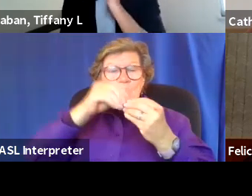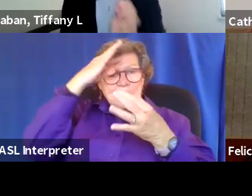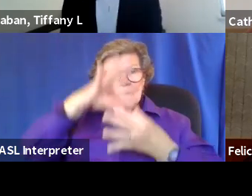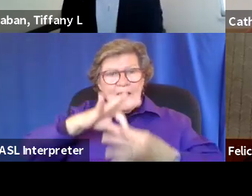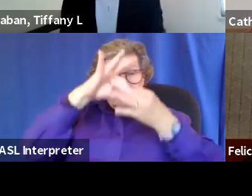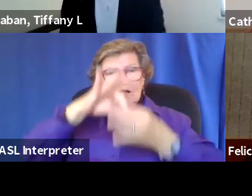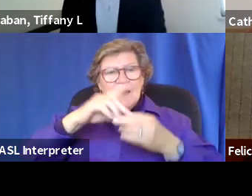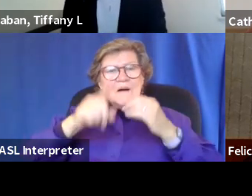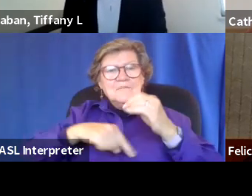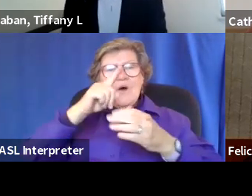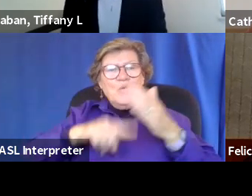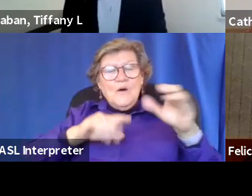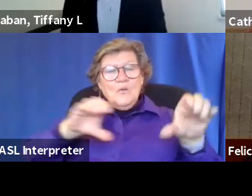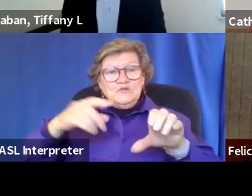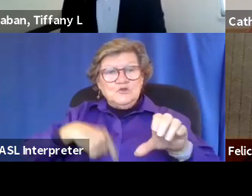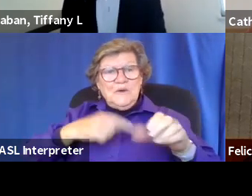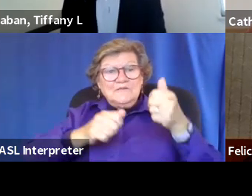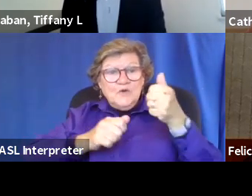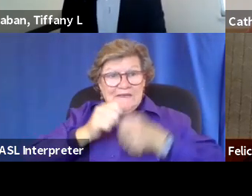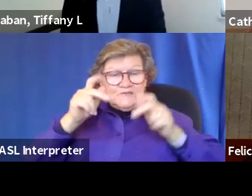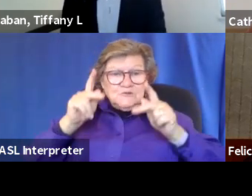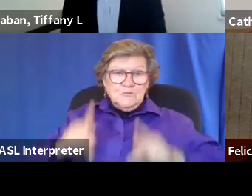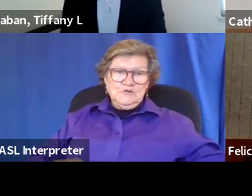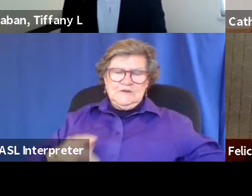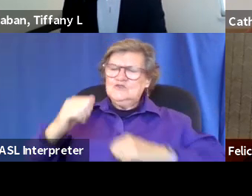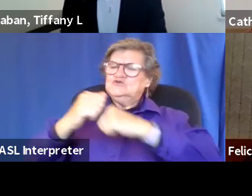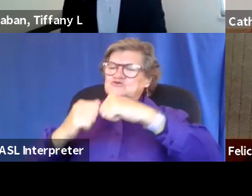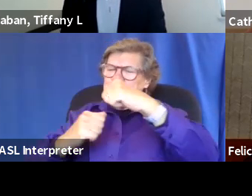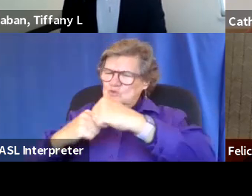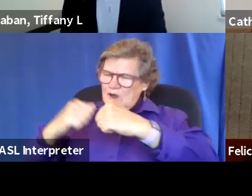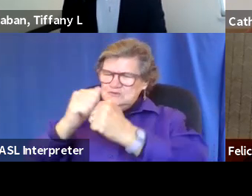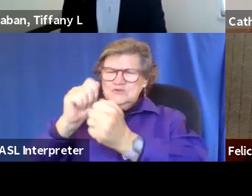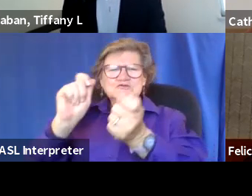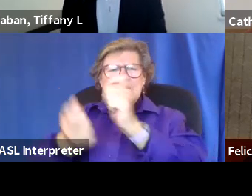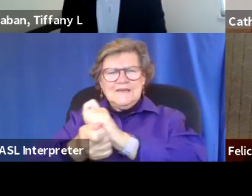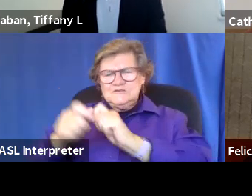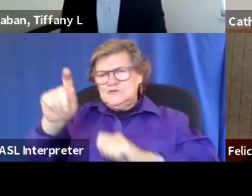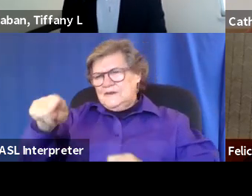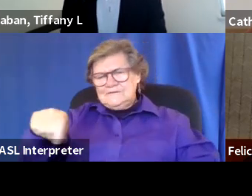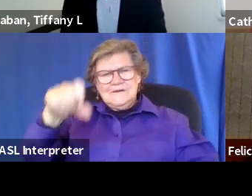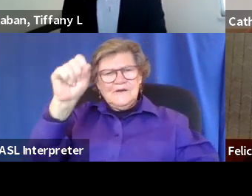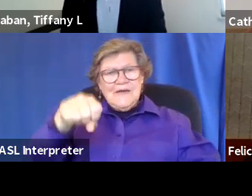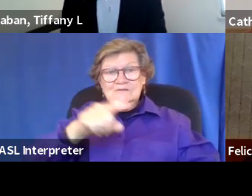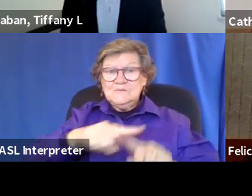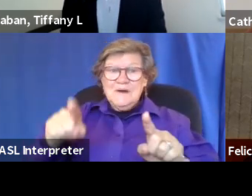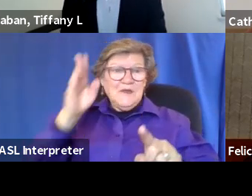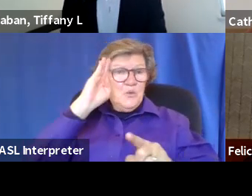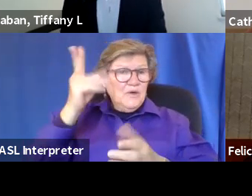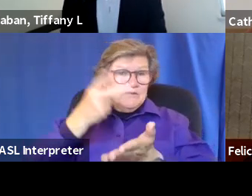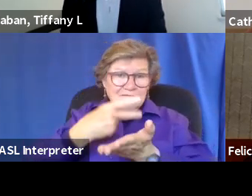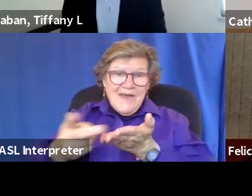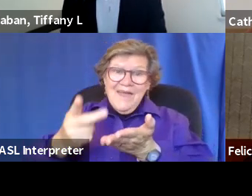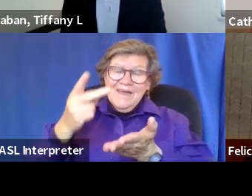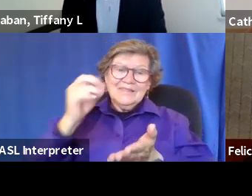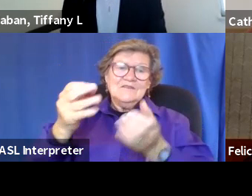at the individual level. Structural changes are absolutely necessary. We're gonna work to them, but it's never gonna work if too